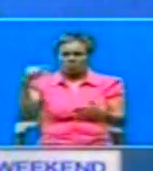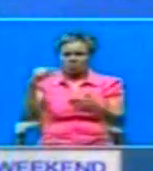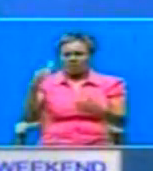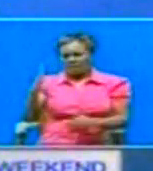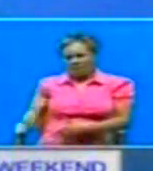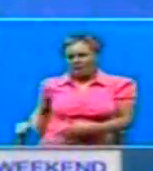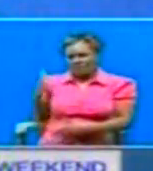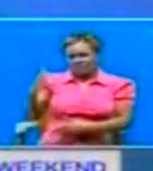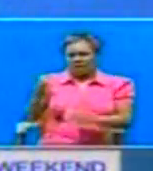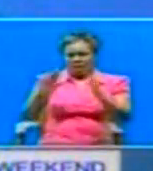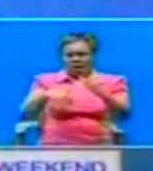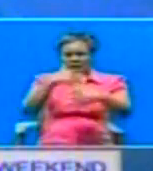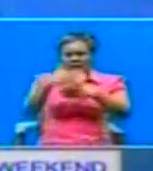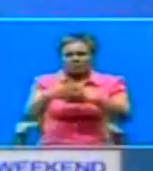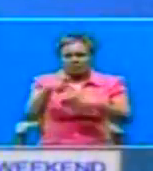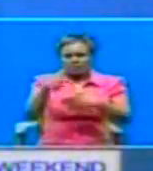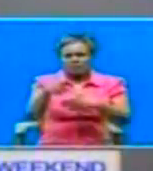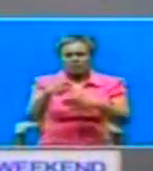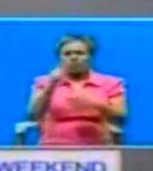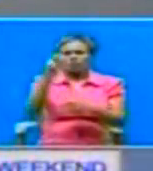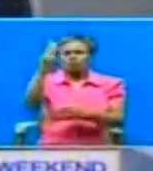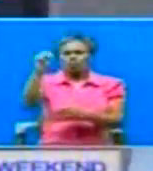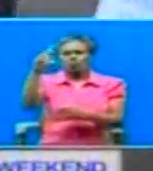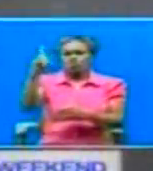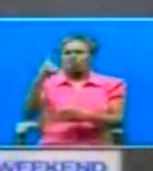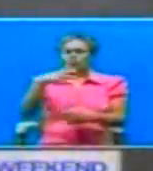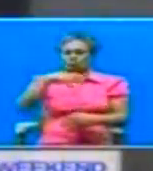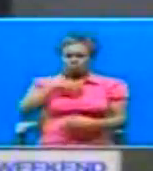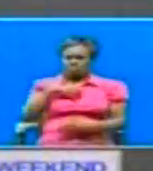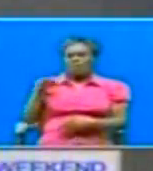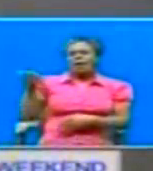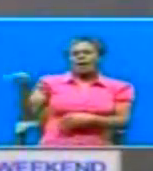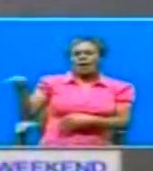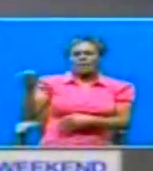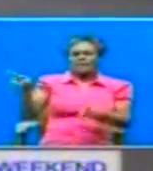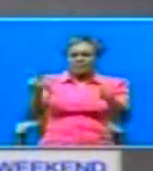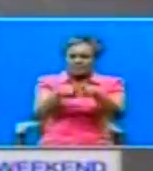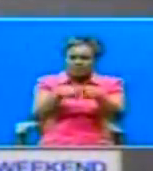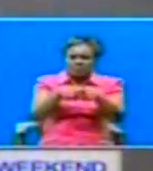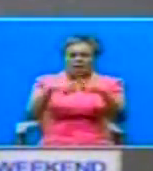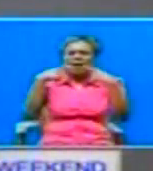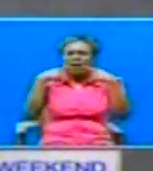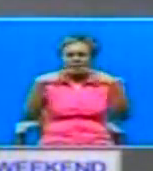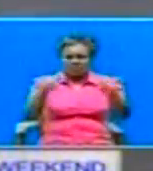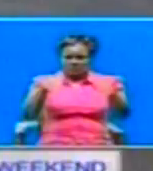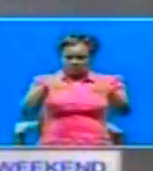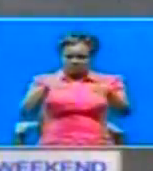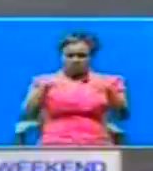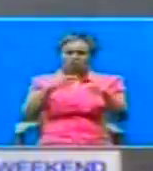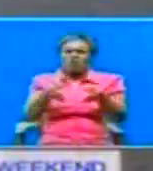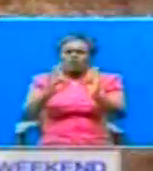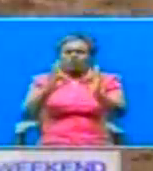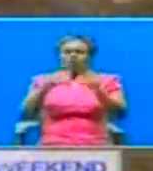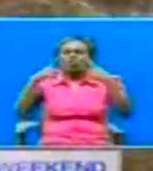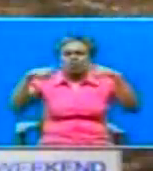Naivasha. This is after his closest challenger, Car Flash Tundo, retired early. Baldev equally retired, but he is waiting to be announced as the official